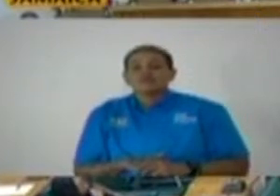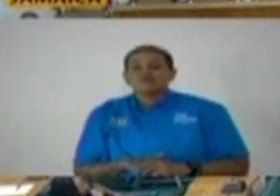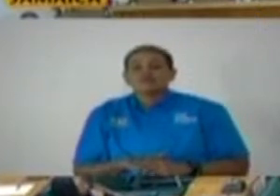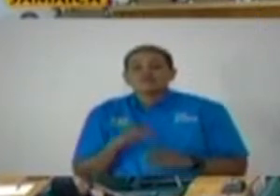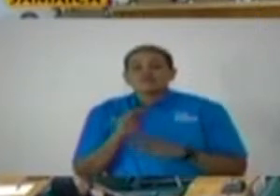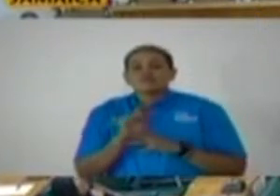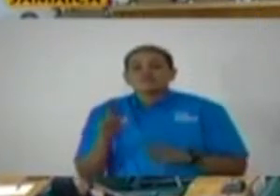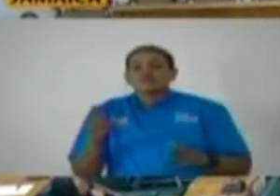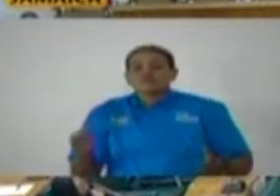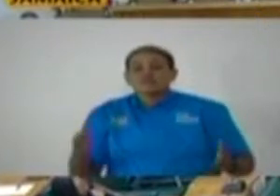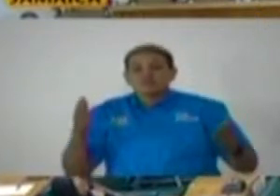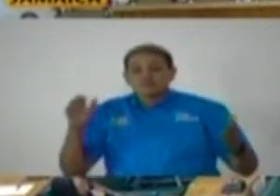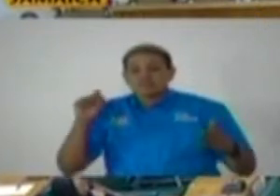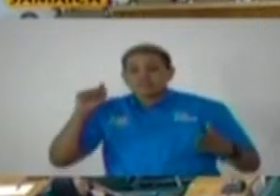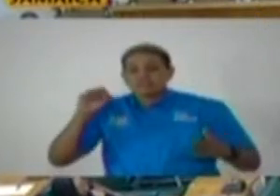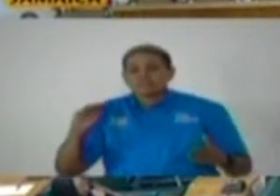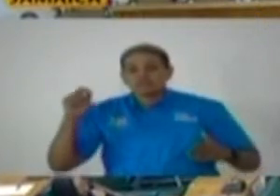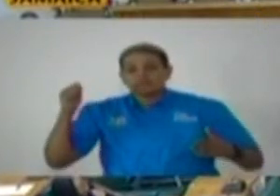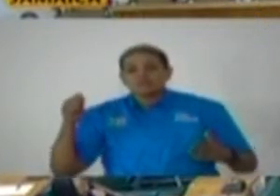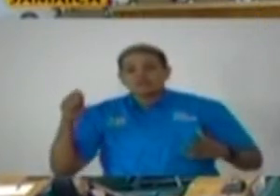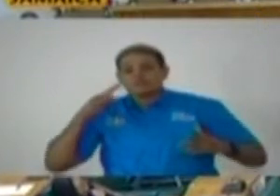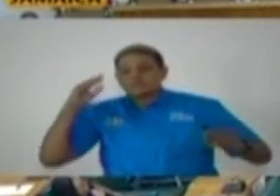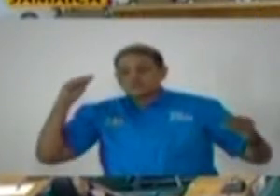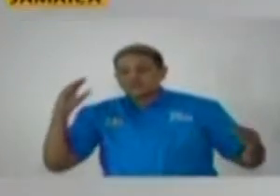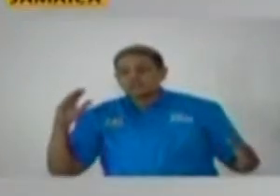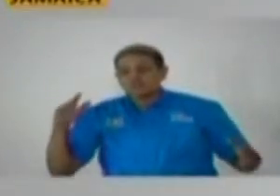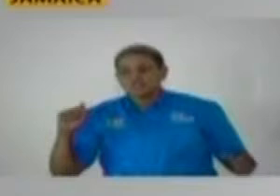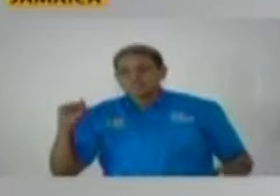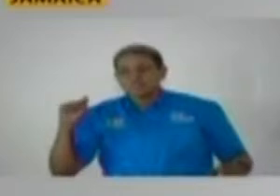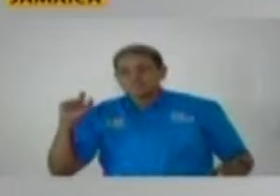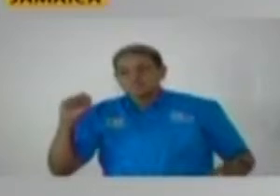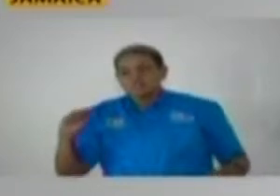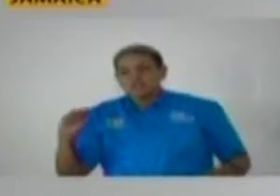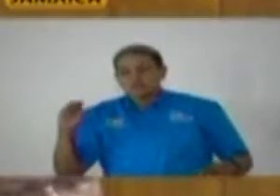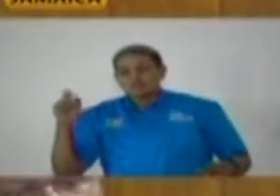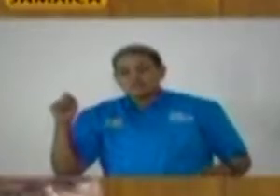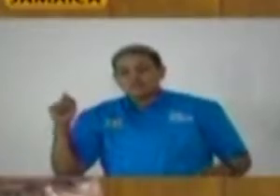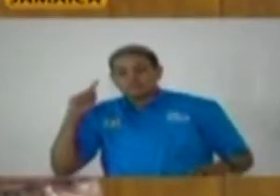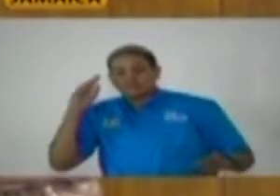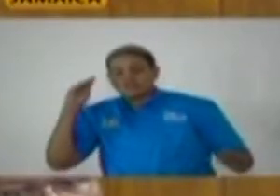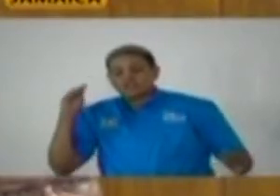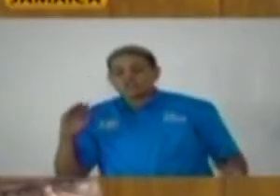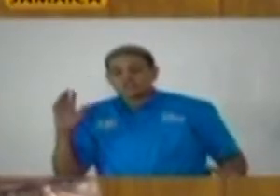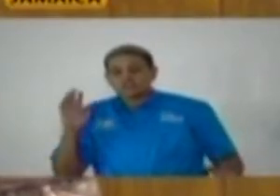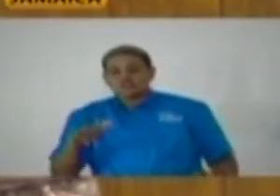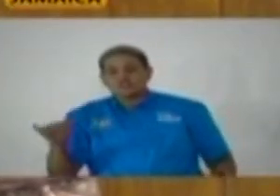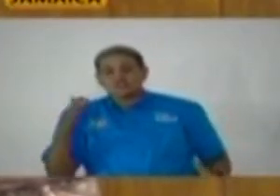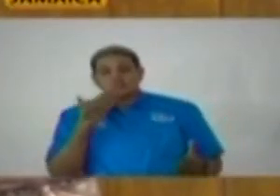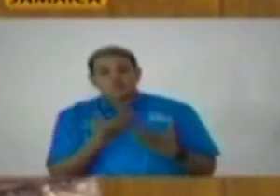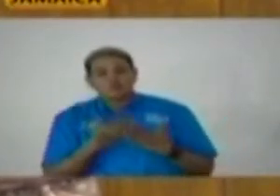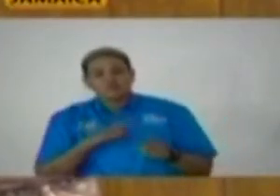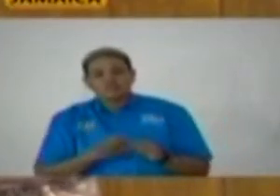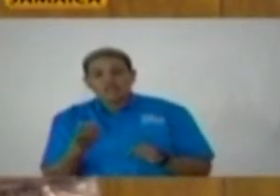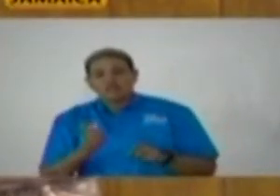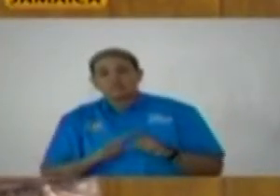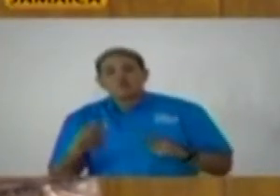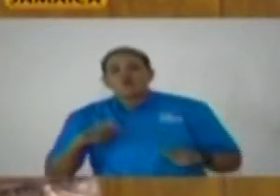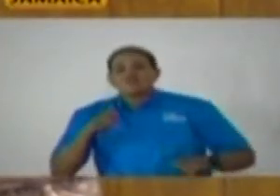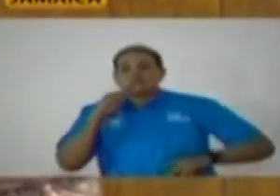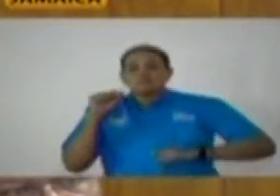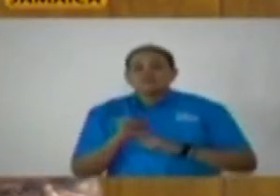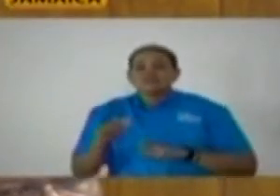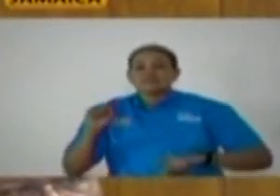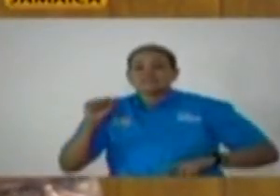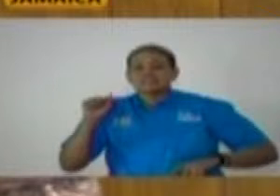you're offering STEAM scholarships to teachers, STEM to teachers. That's a good start. But we have to ensure